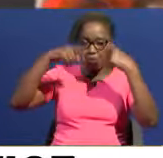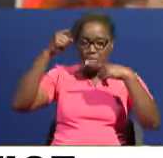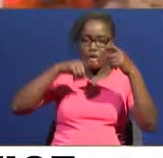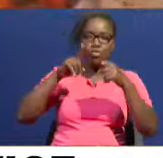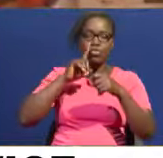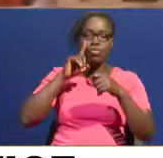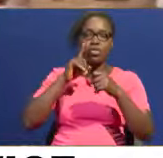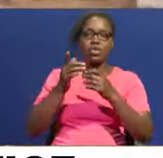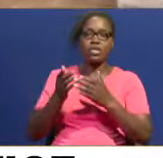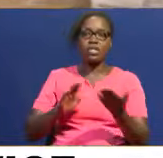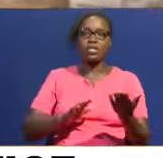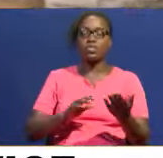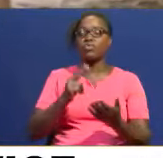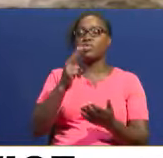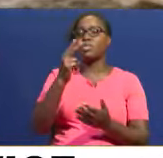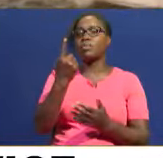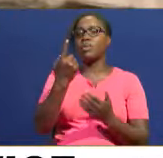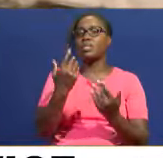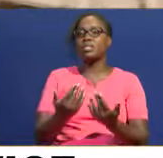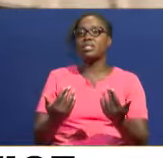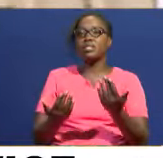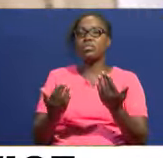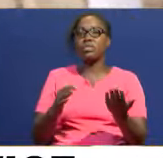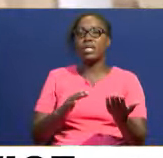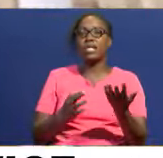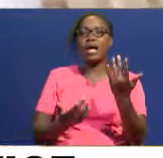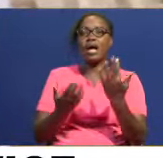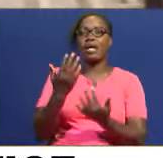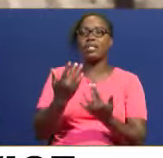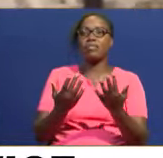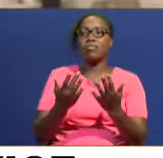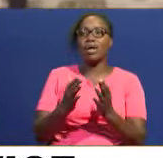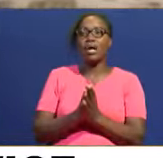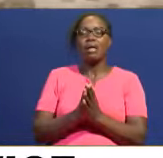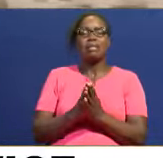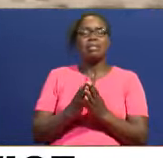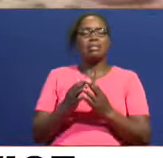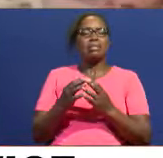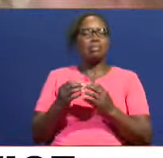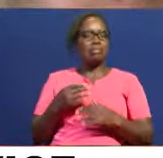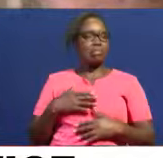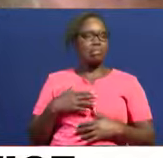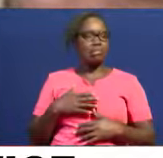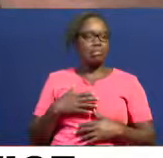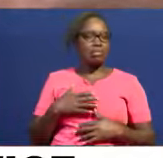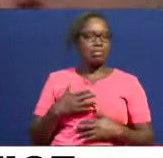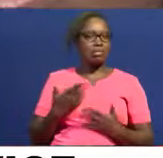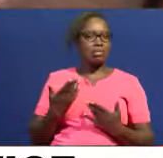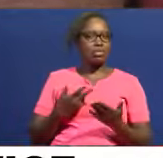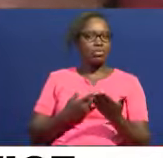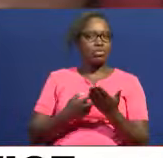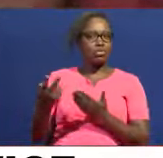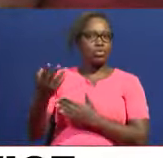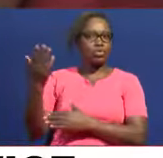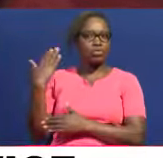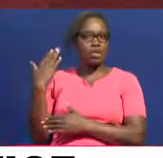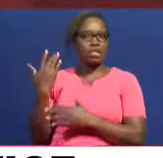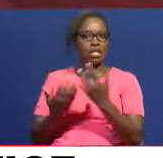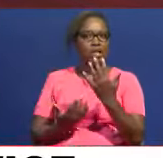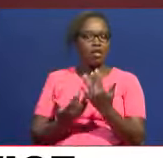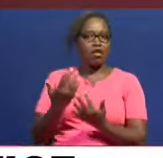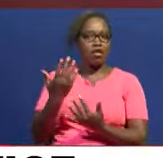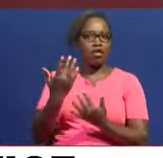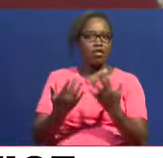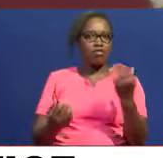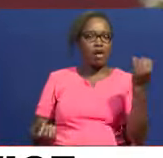death of the 21 children who died in the fire incident. A horrific scene that was about 2 weeks ago, when a fire broke out